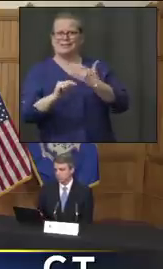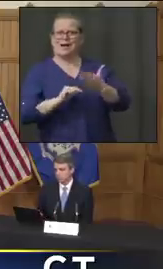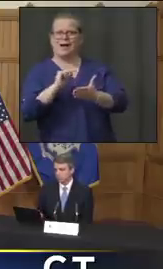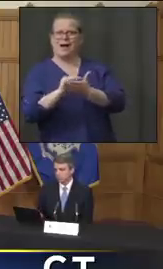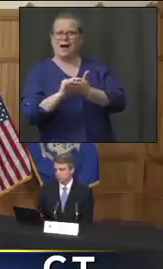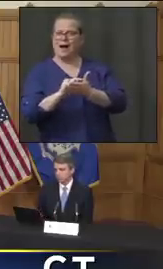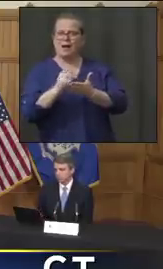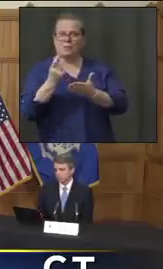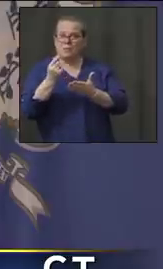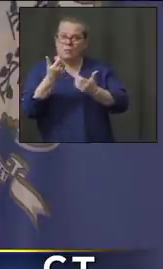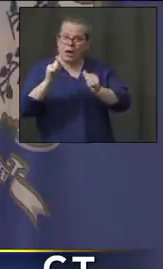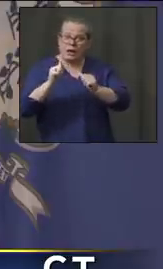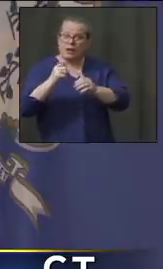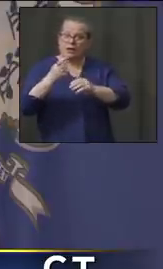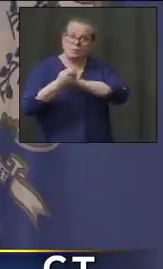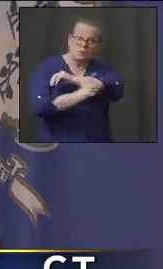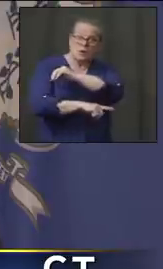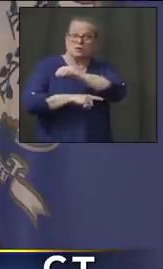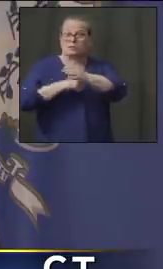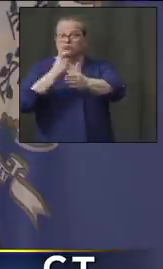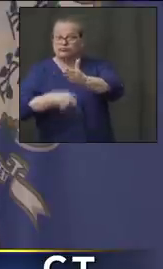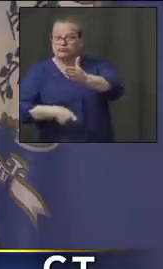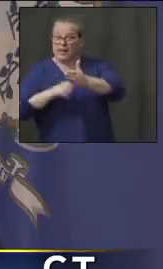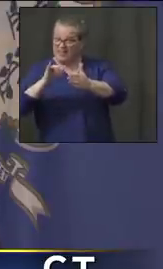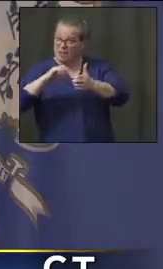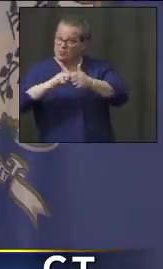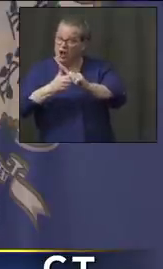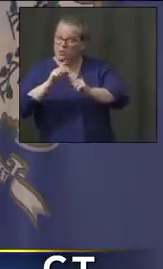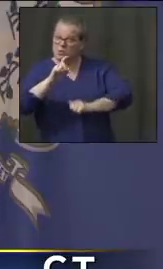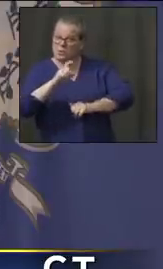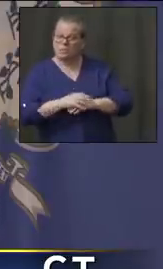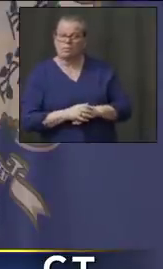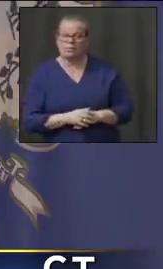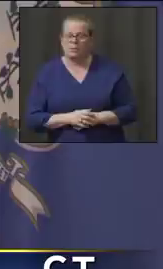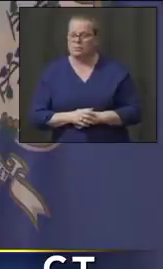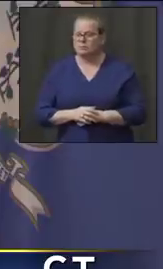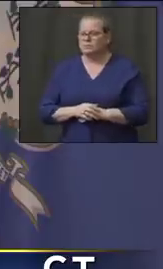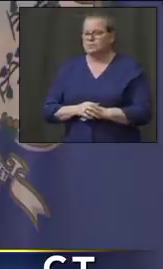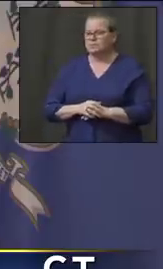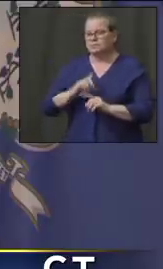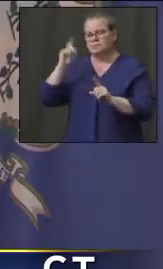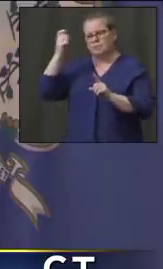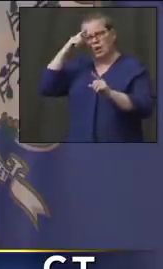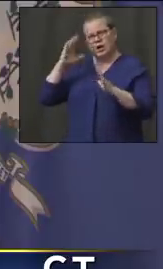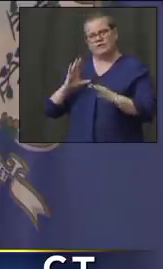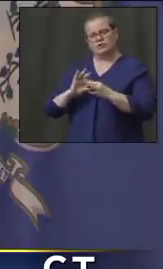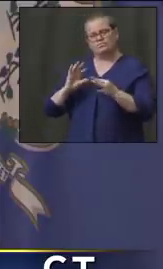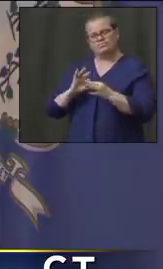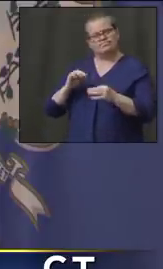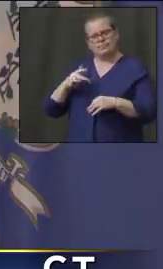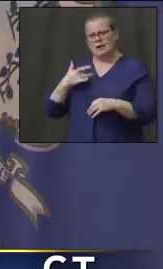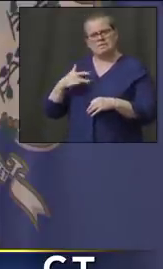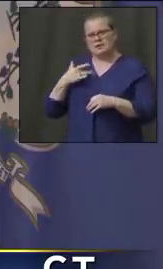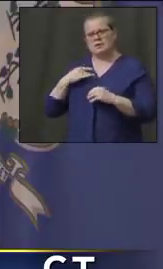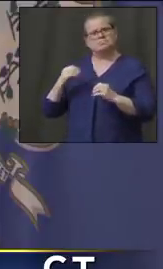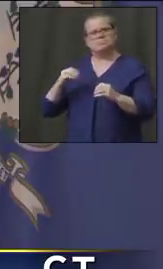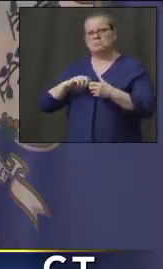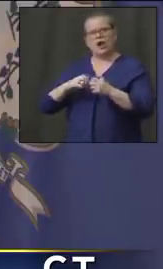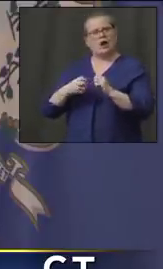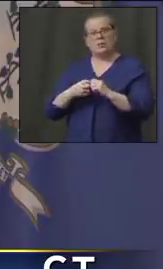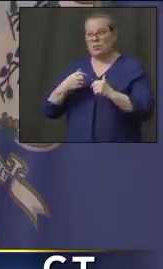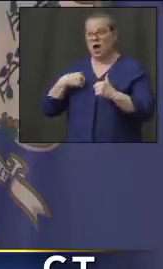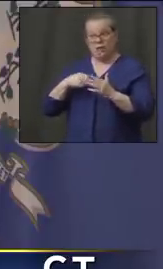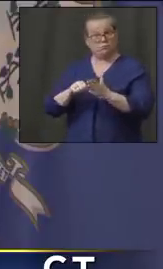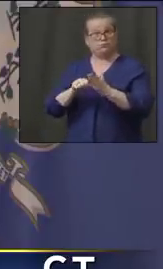I don't think it's been an issue. I think I've been really impressed. People have